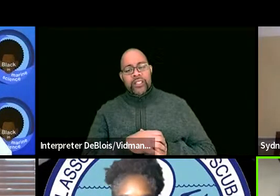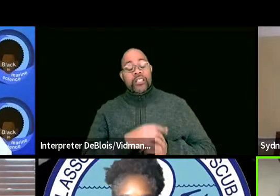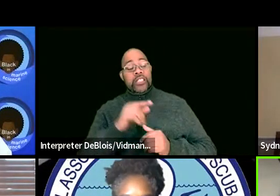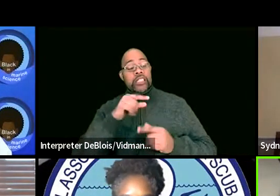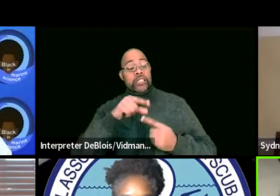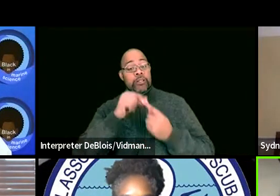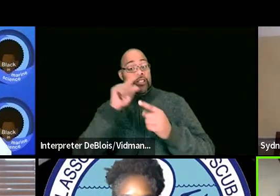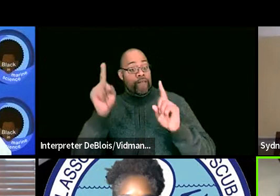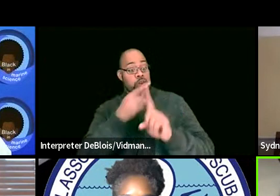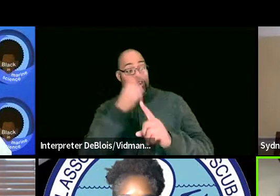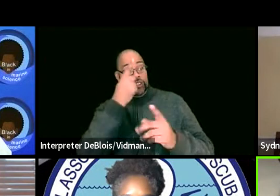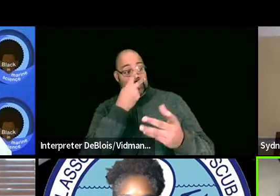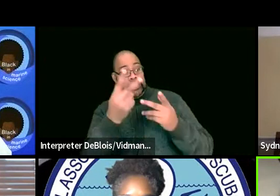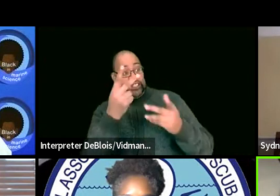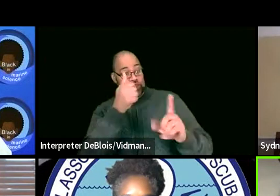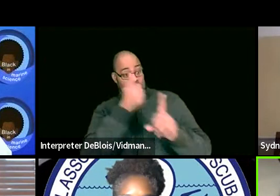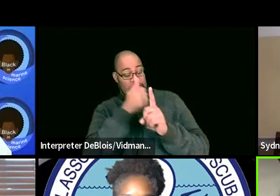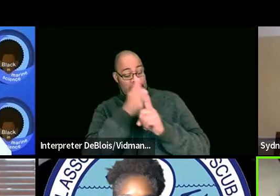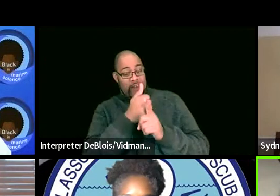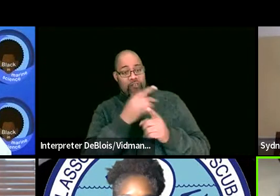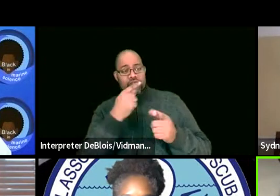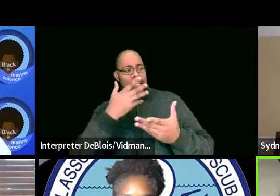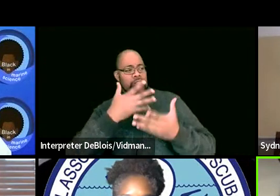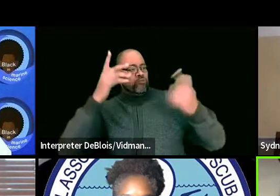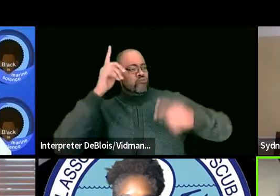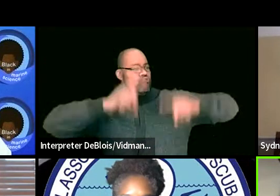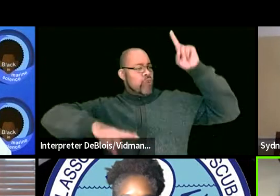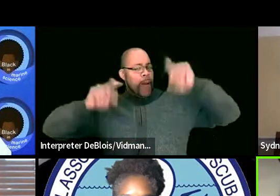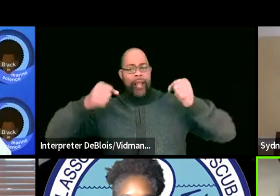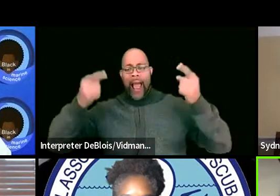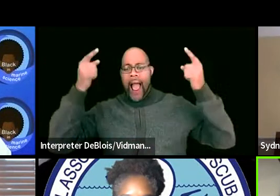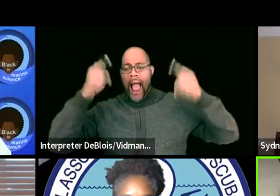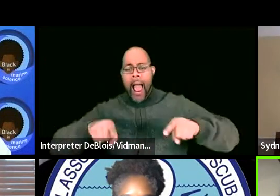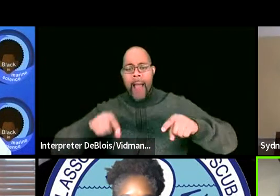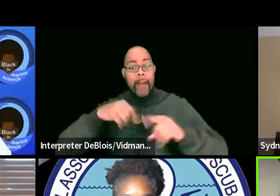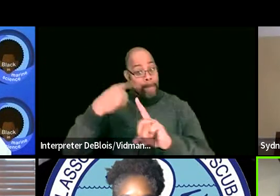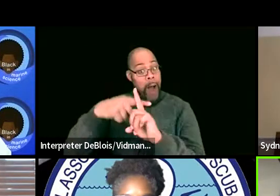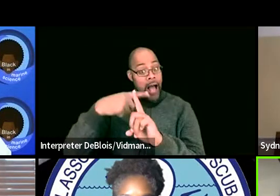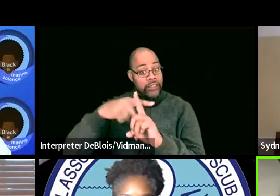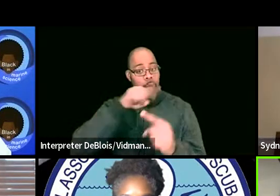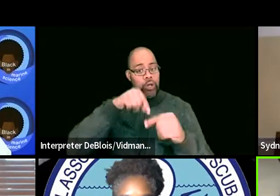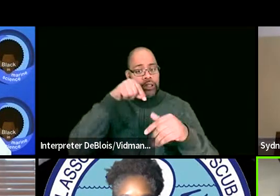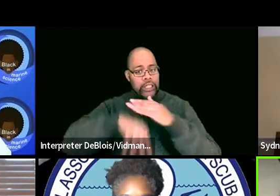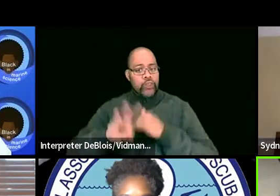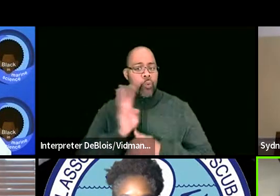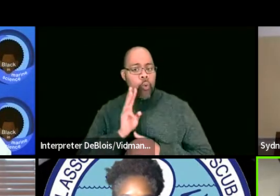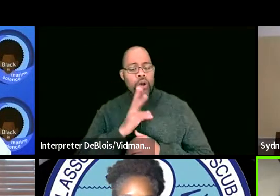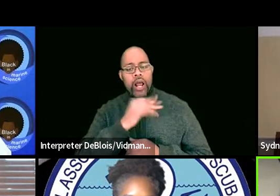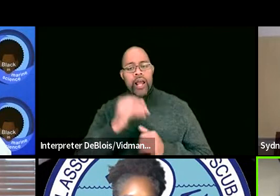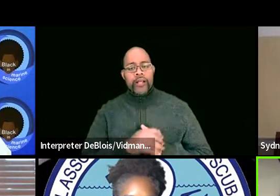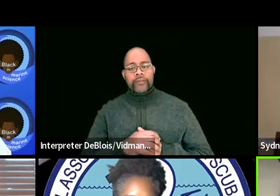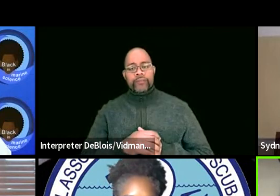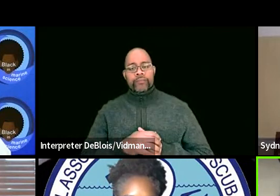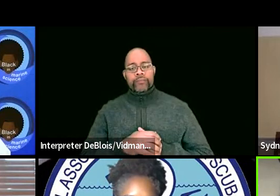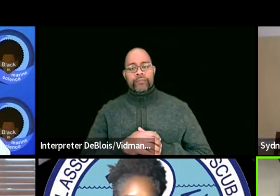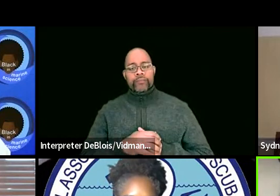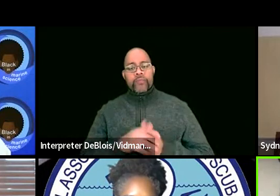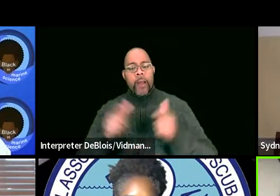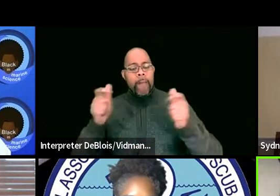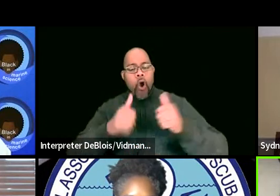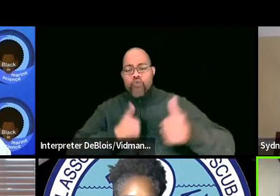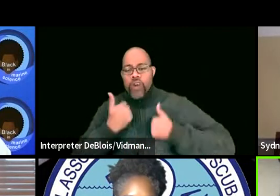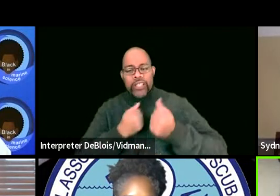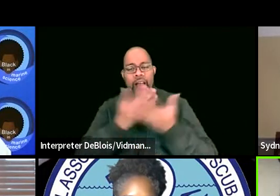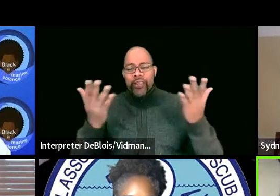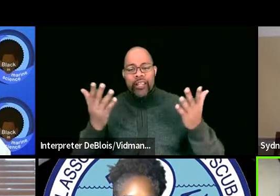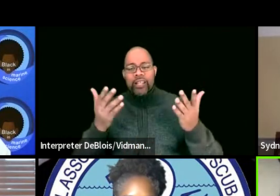firsthand. And there's just so much randomness that can occur in a positive way when you're down there. And the microaggressions and everything, just